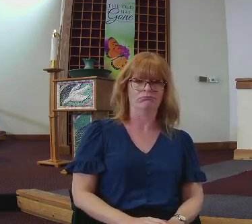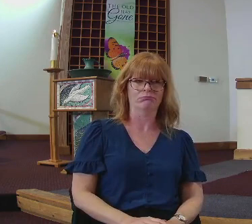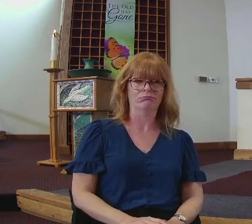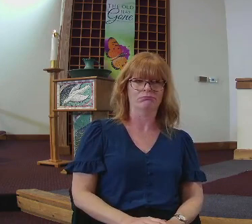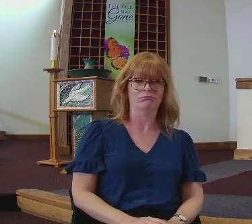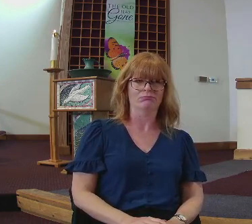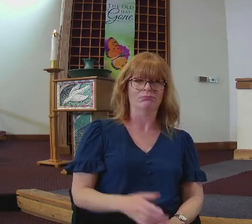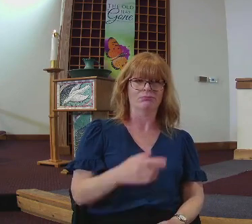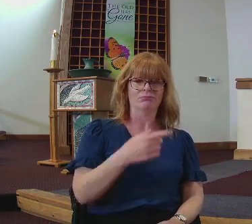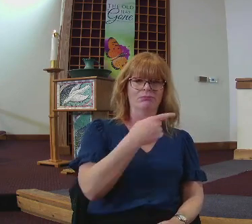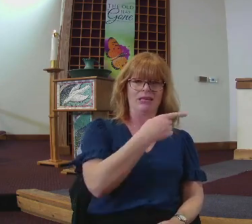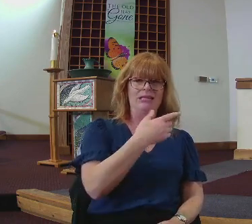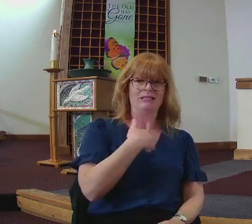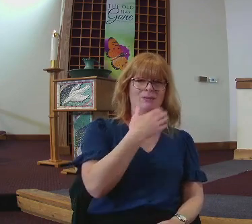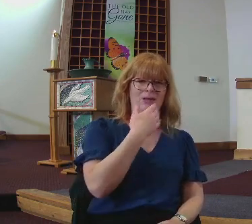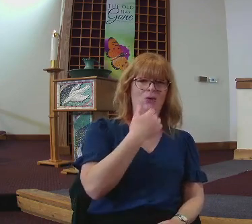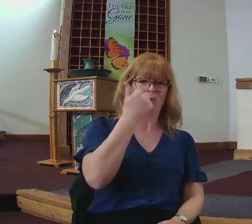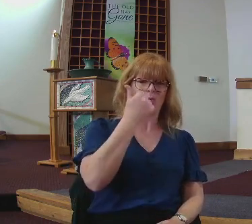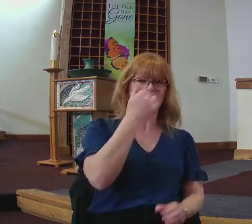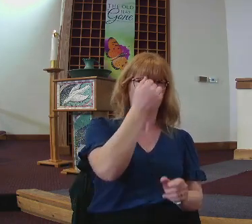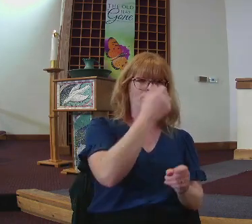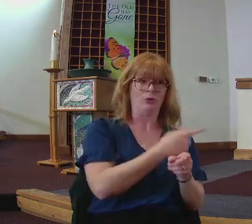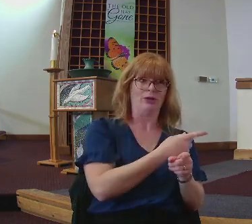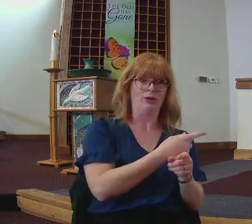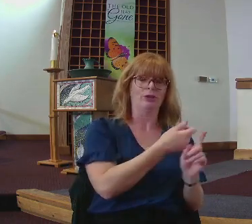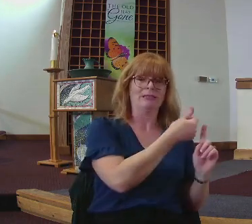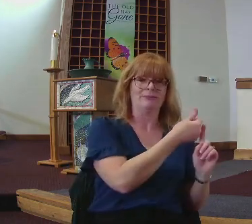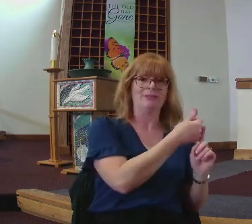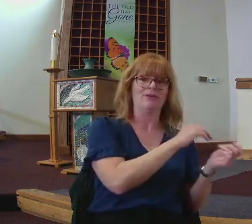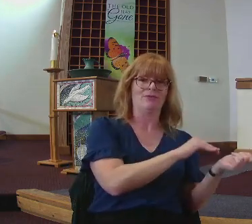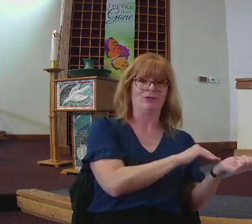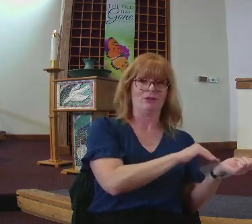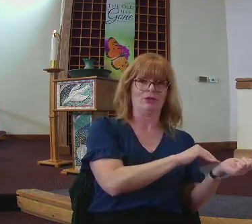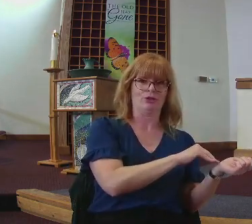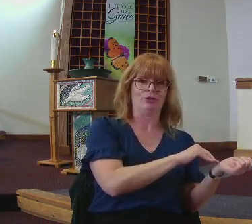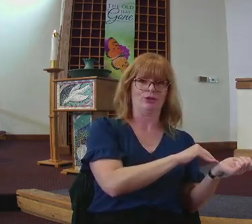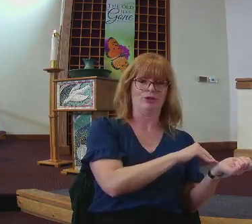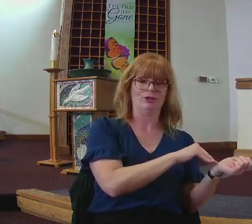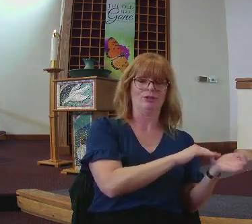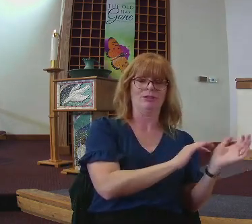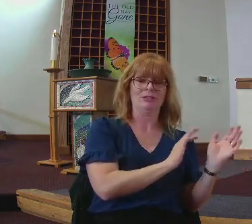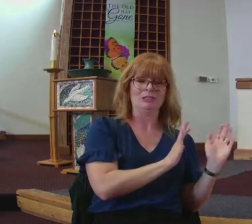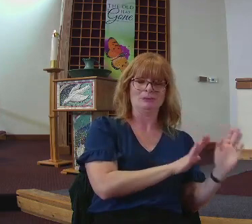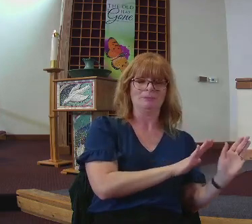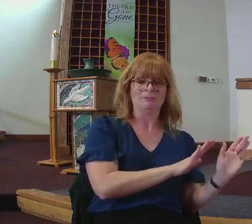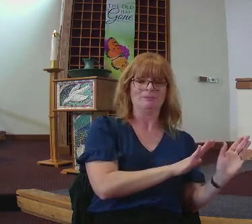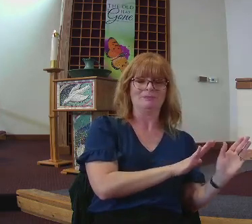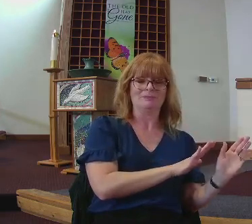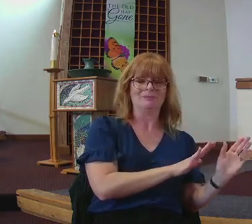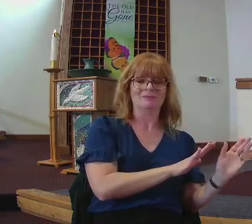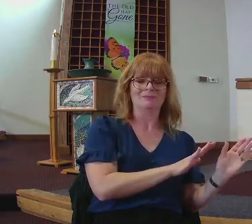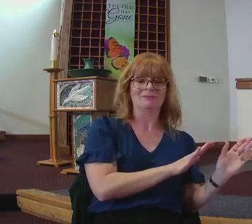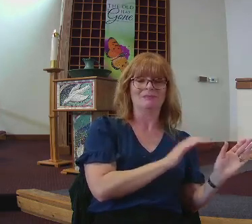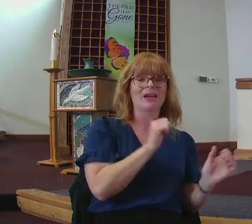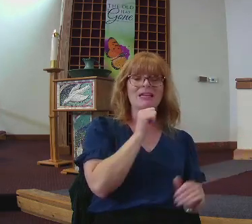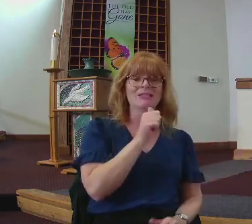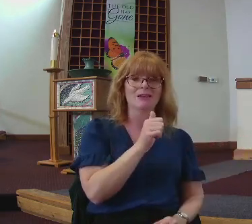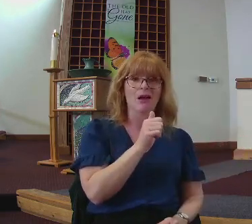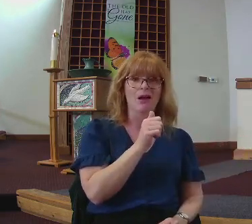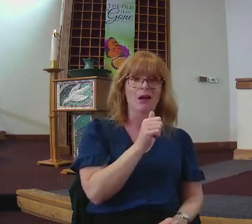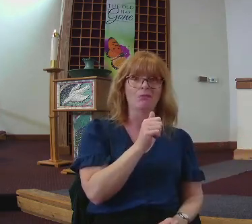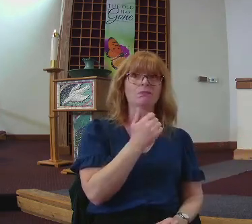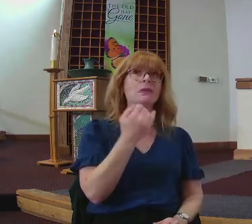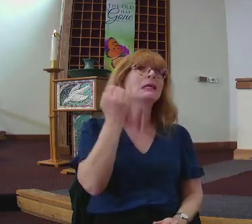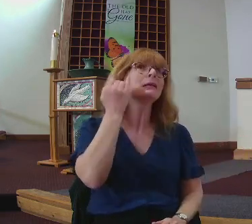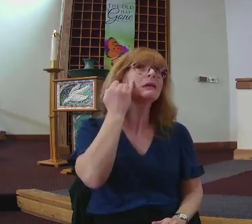Have I told you he's my older brother and a doctor? It is not a matter of if